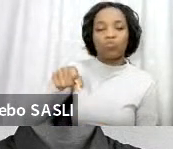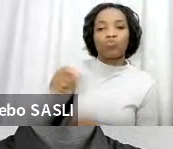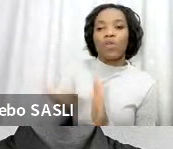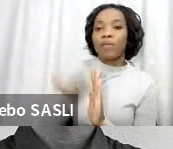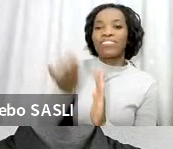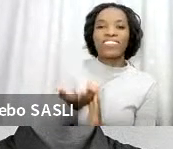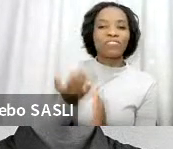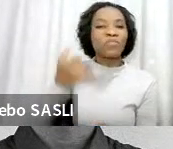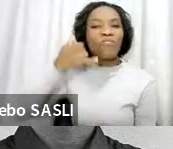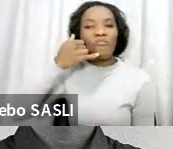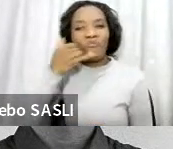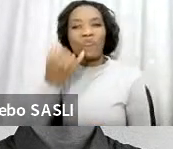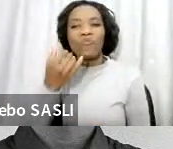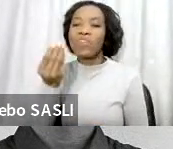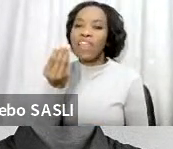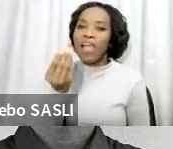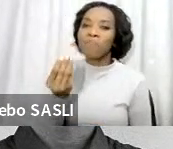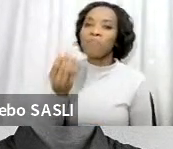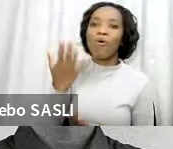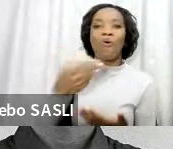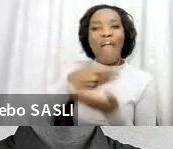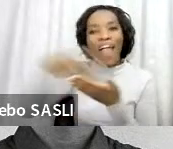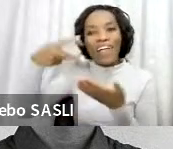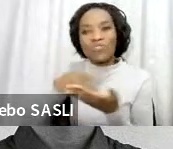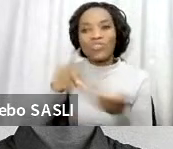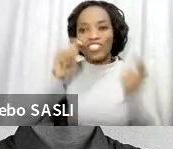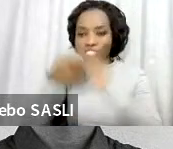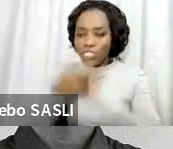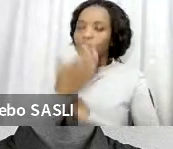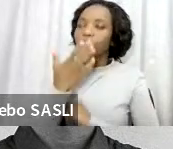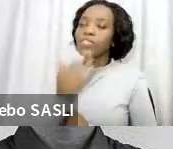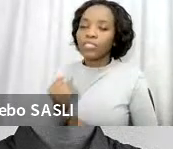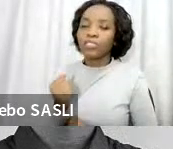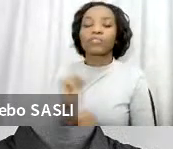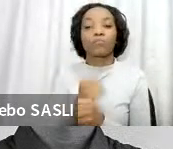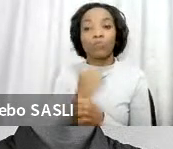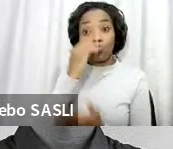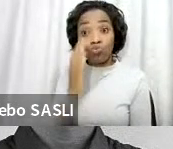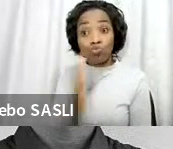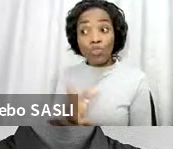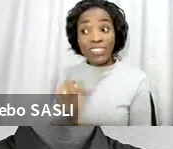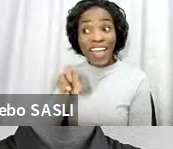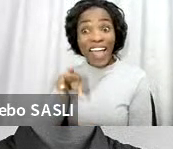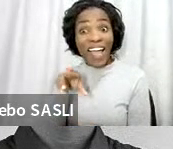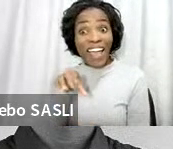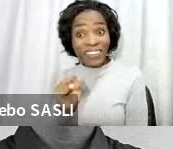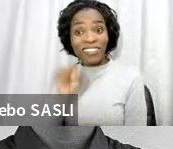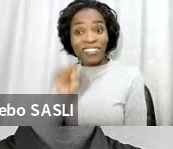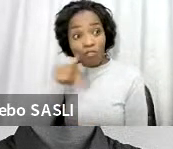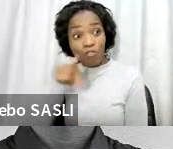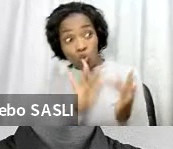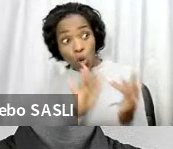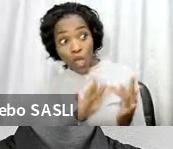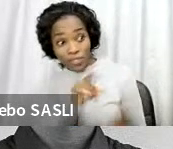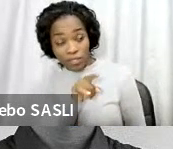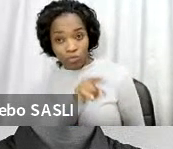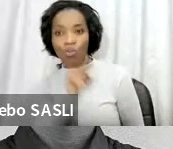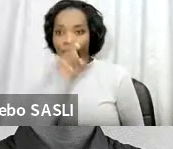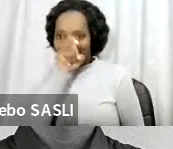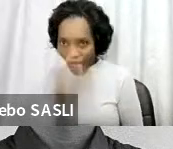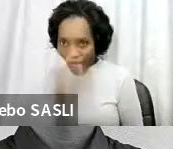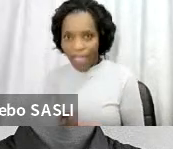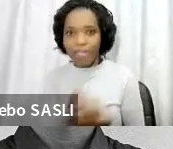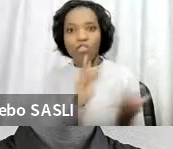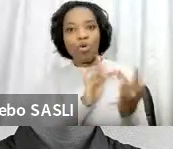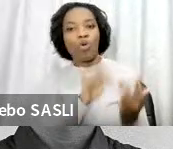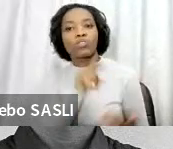change, where we stay and so on. Please ensure that when SARS want to engage with you, they are able to engage with